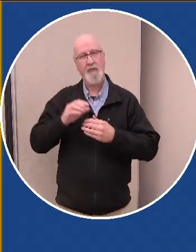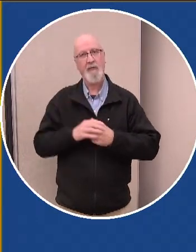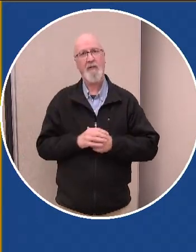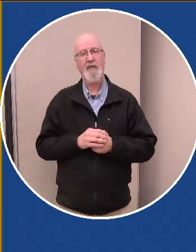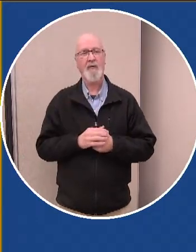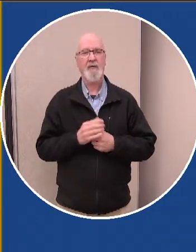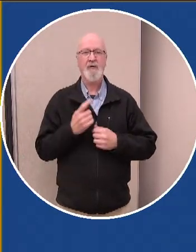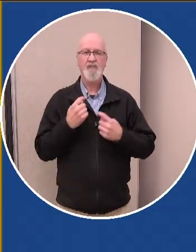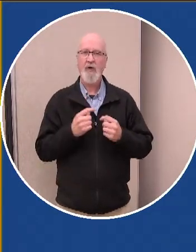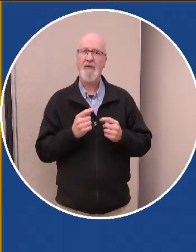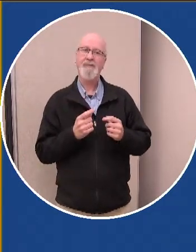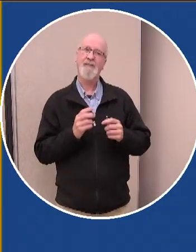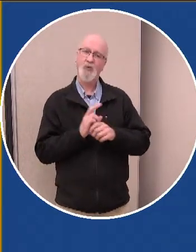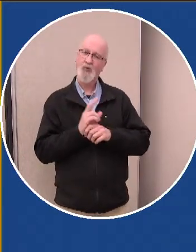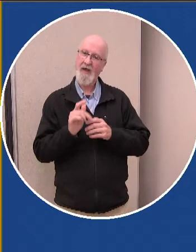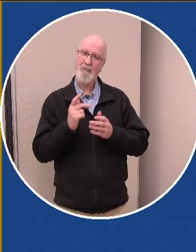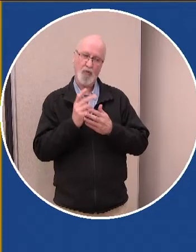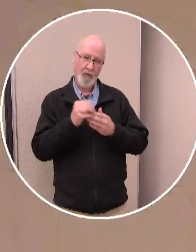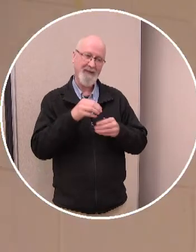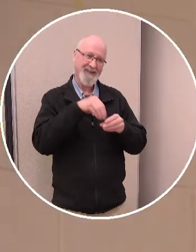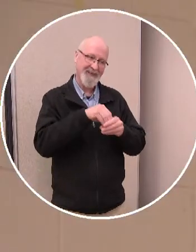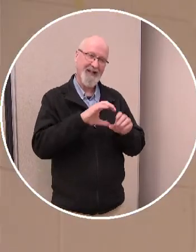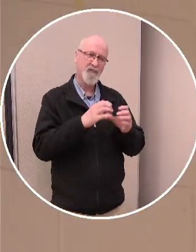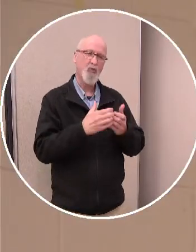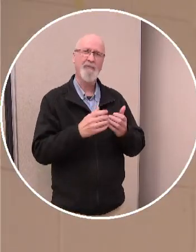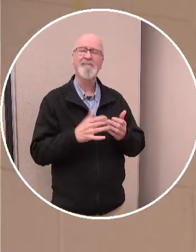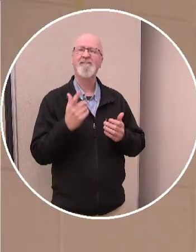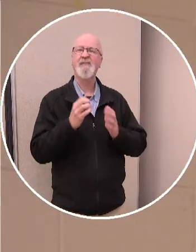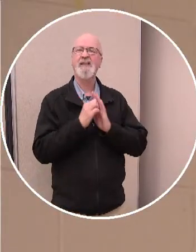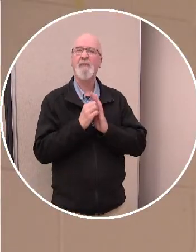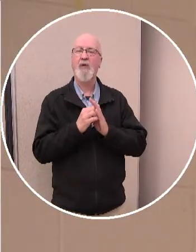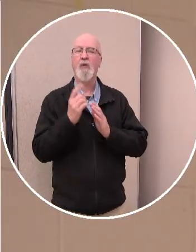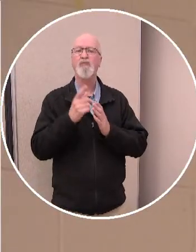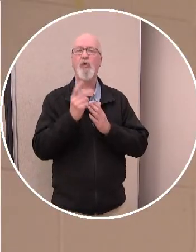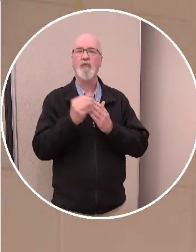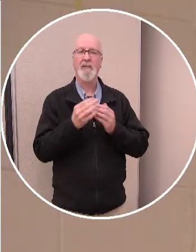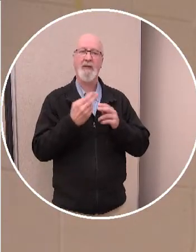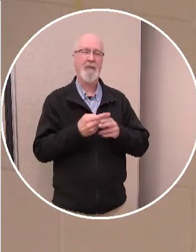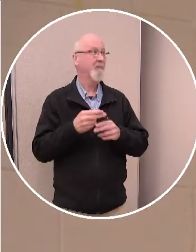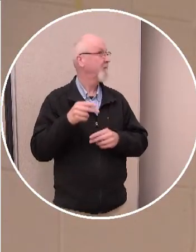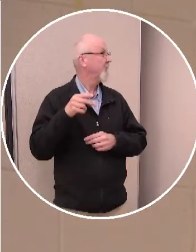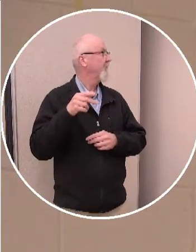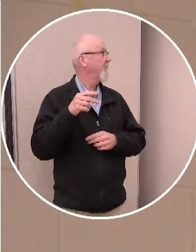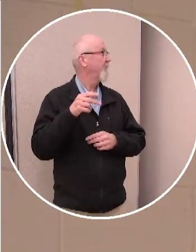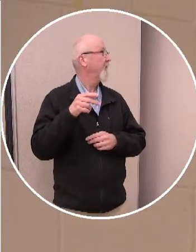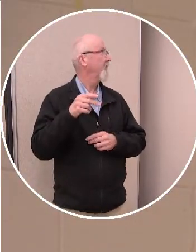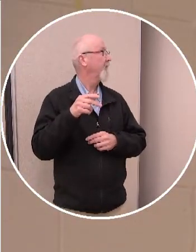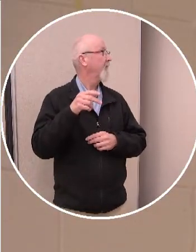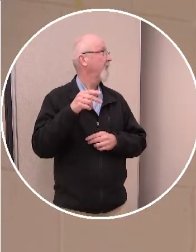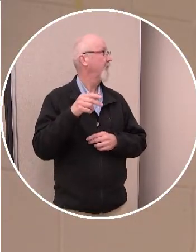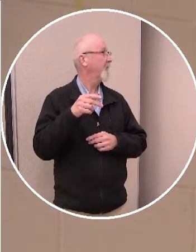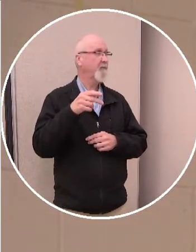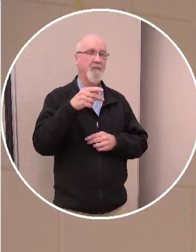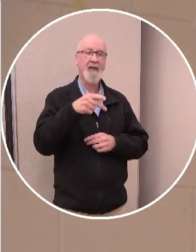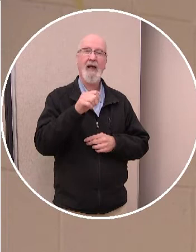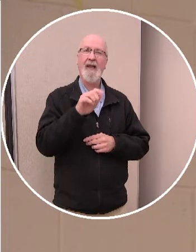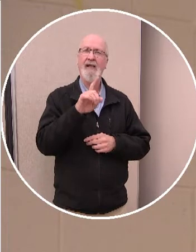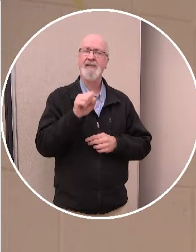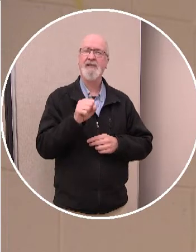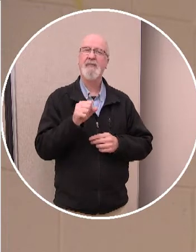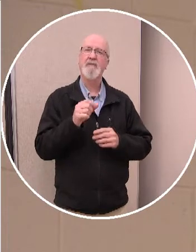integrate into the classroom. For example, there's a program called PATHS, promotion of alternate thinking